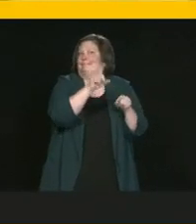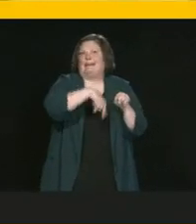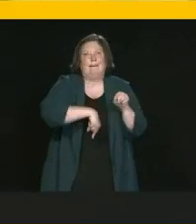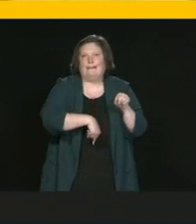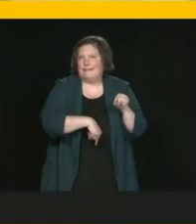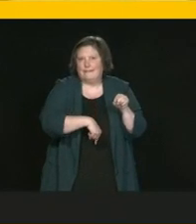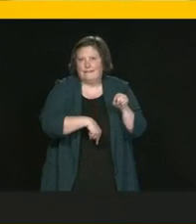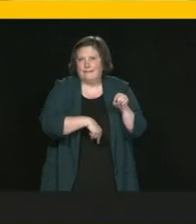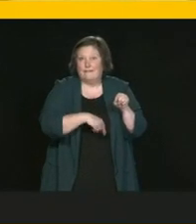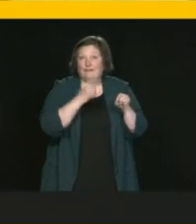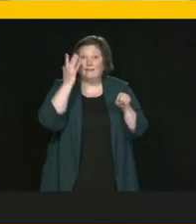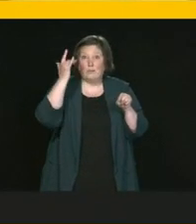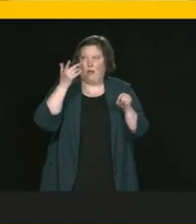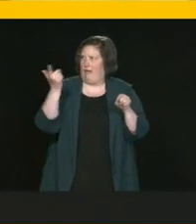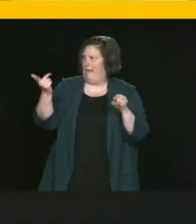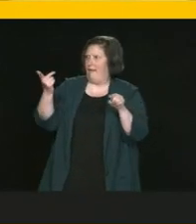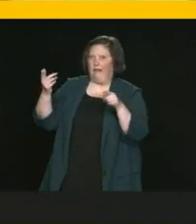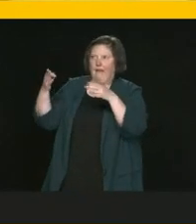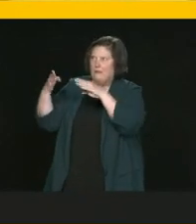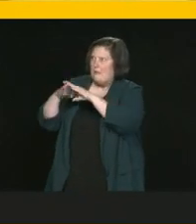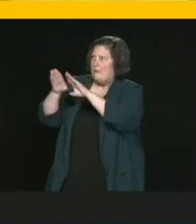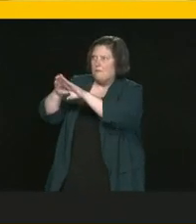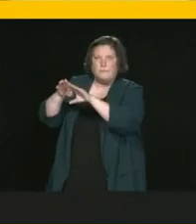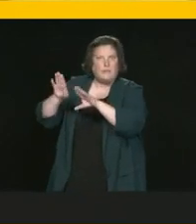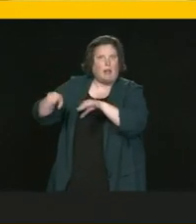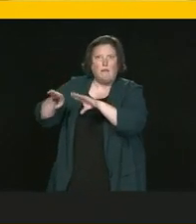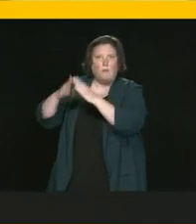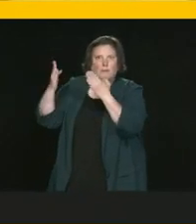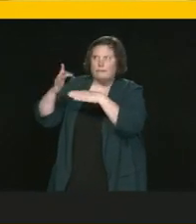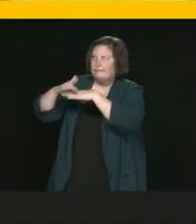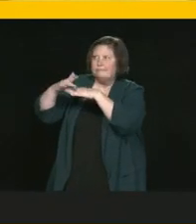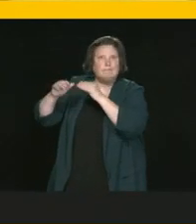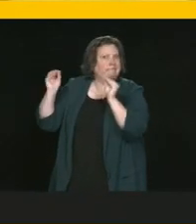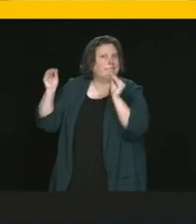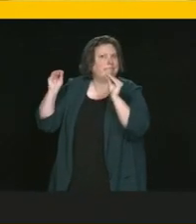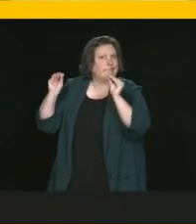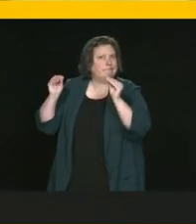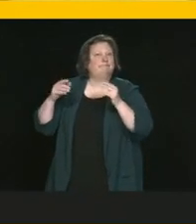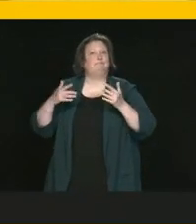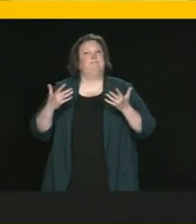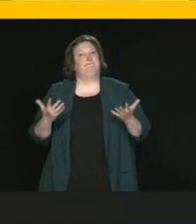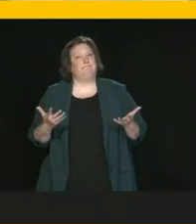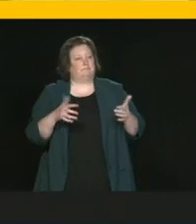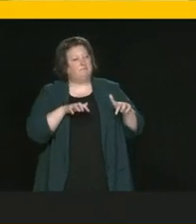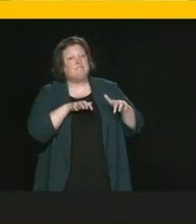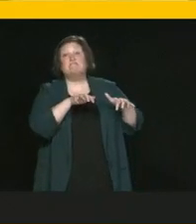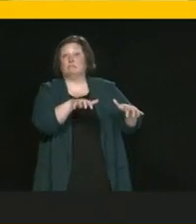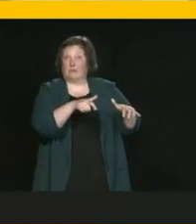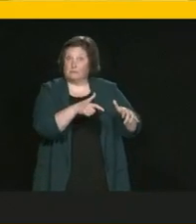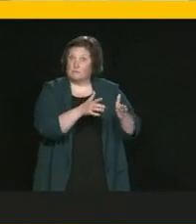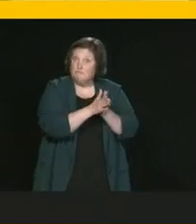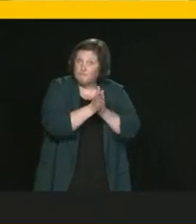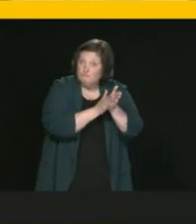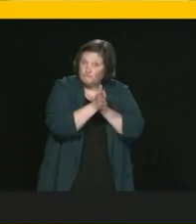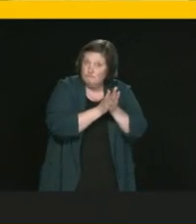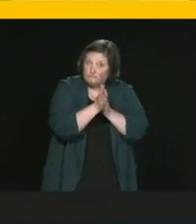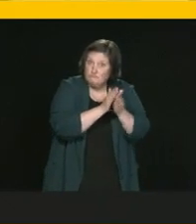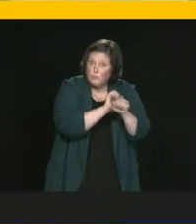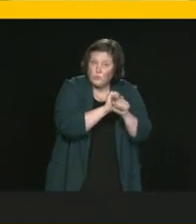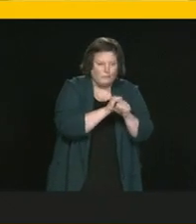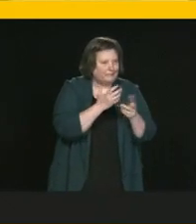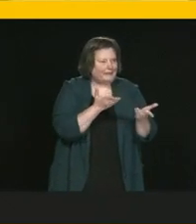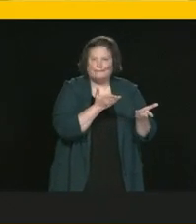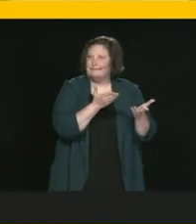jobs simply aren't there at this time. So those people who want to work but cannot work, don't